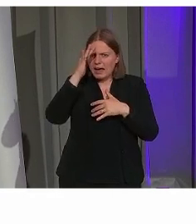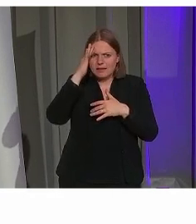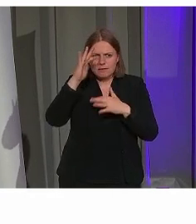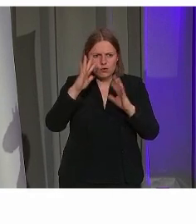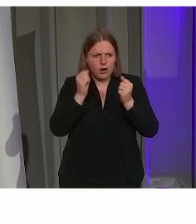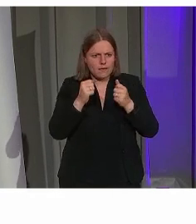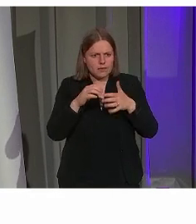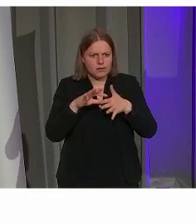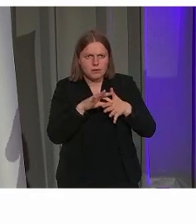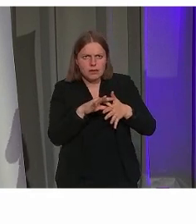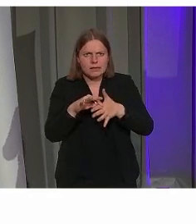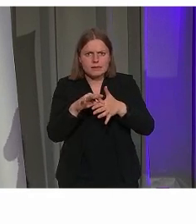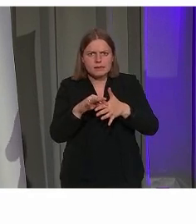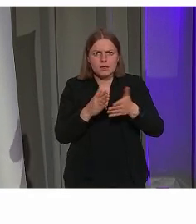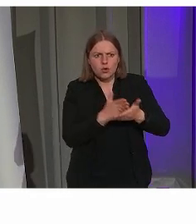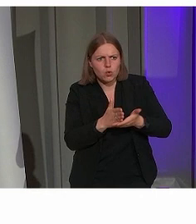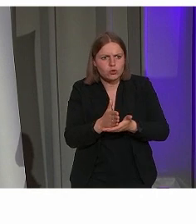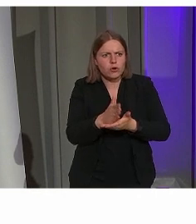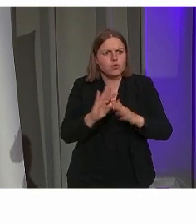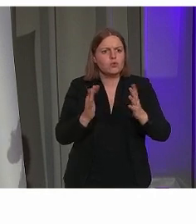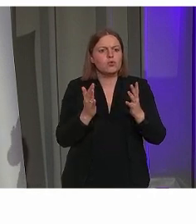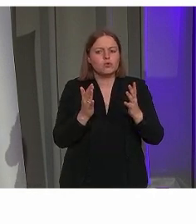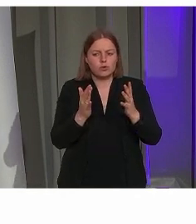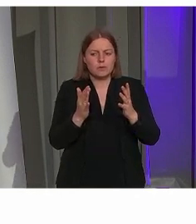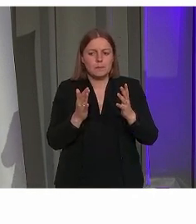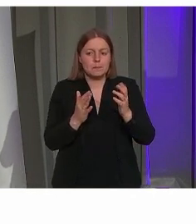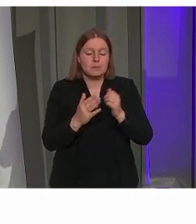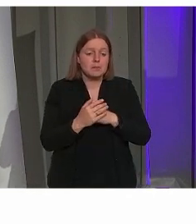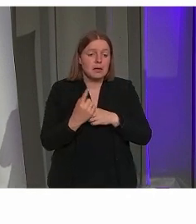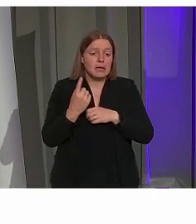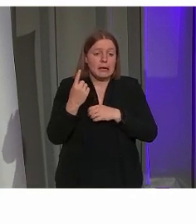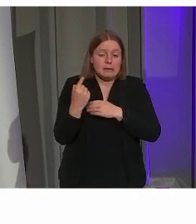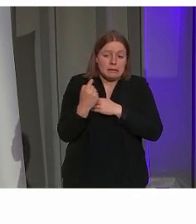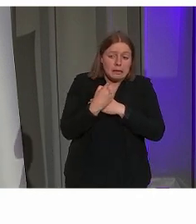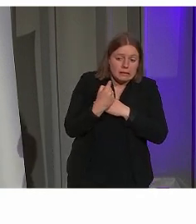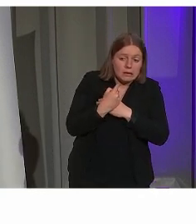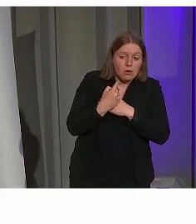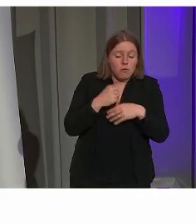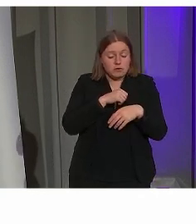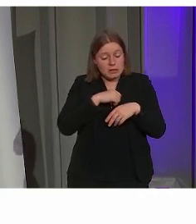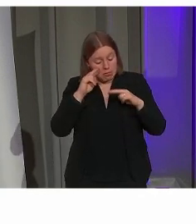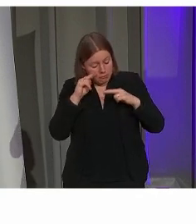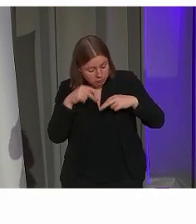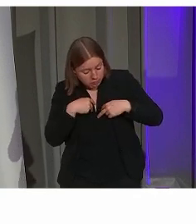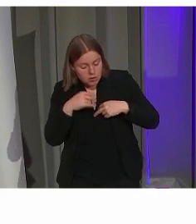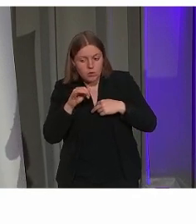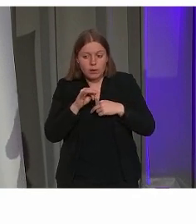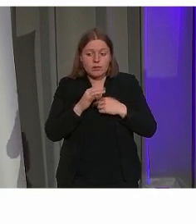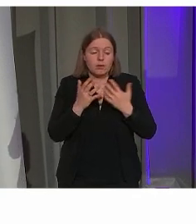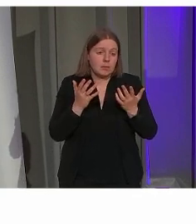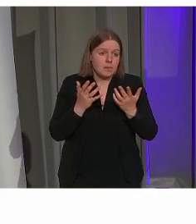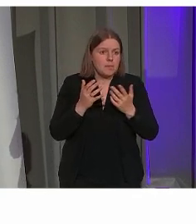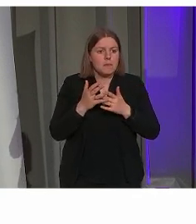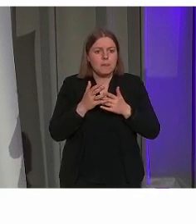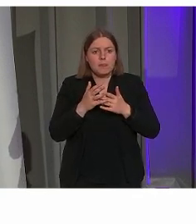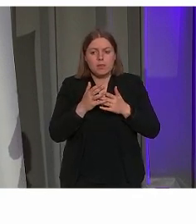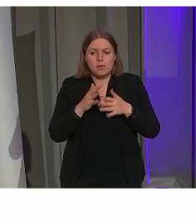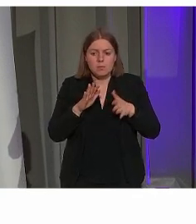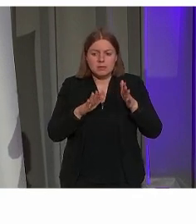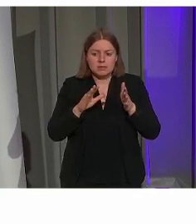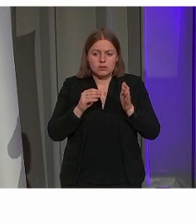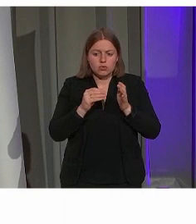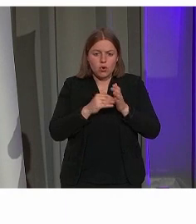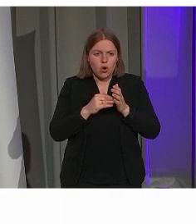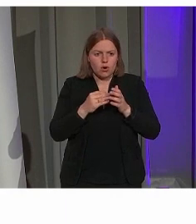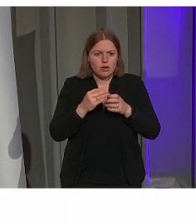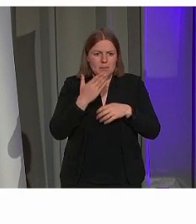the ground, and here you can see it's flat. Well, here there is a point of self-refraction, and it's